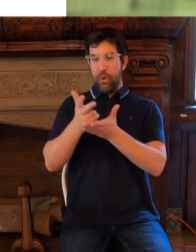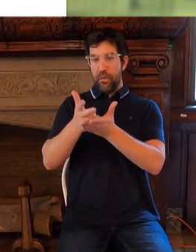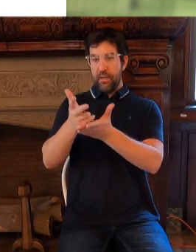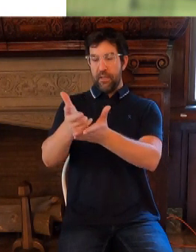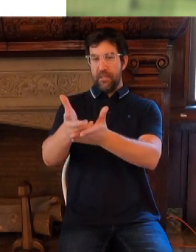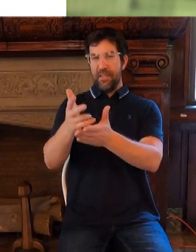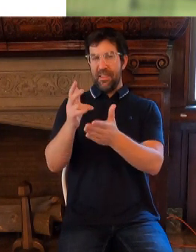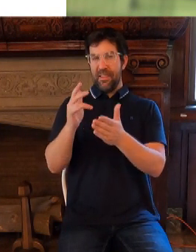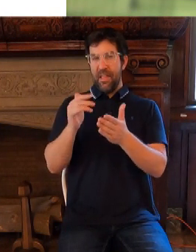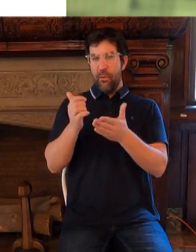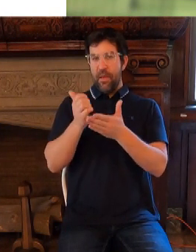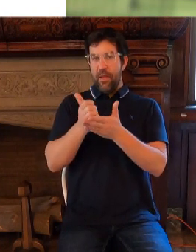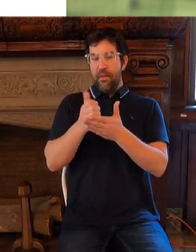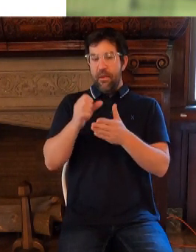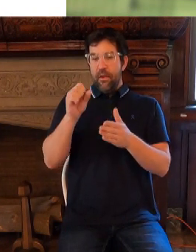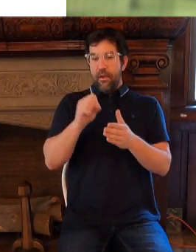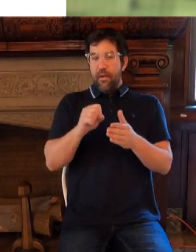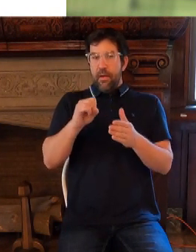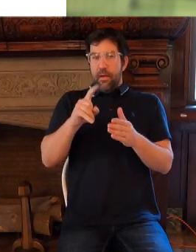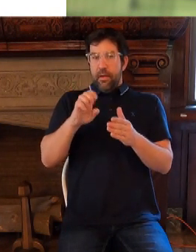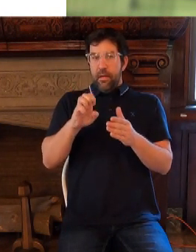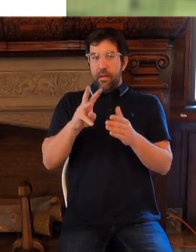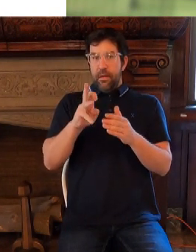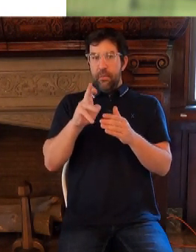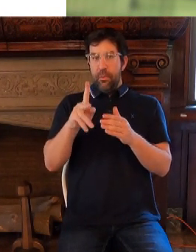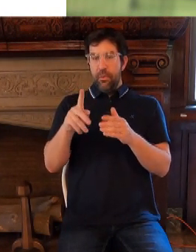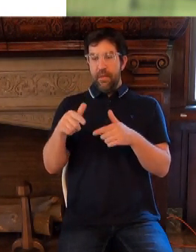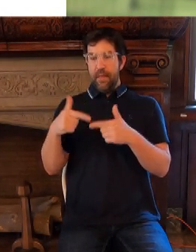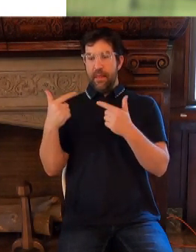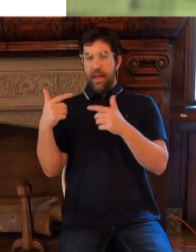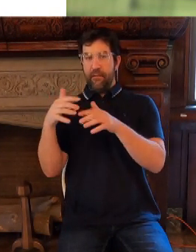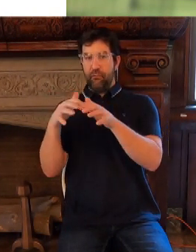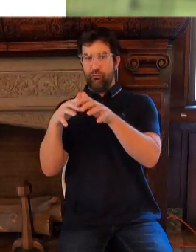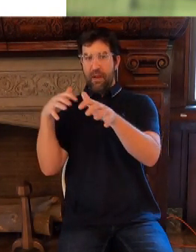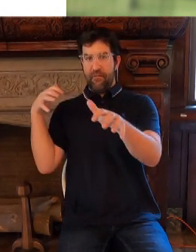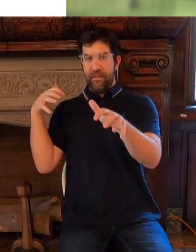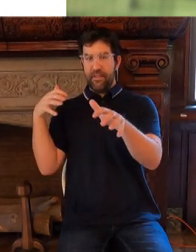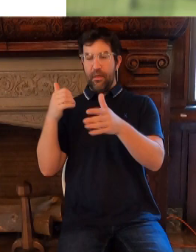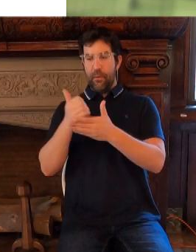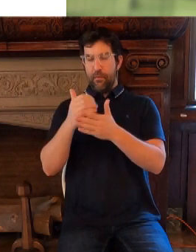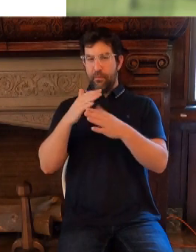as a buffer between the southern sidewalk and live traffic.